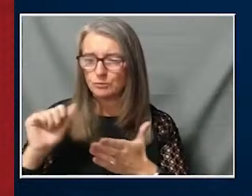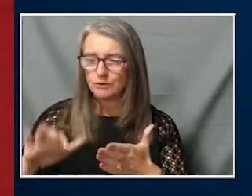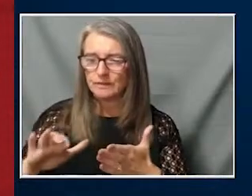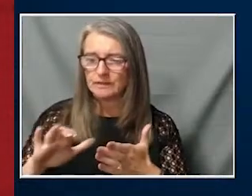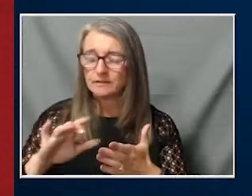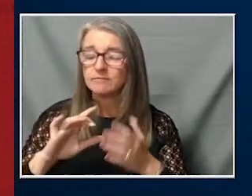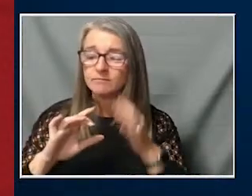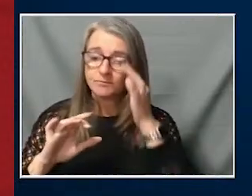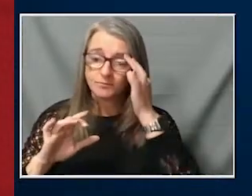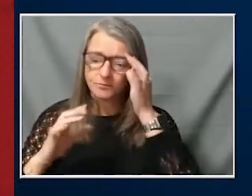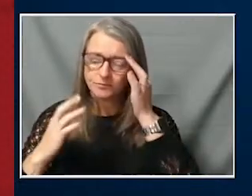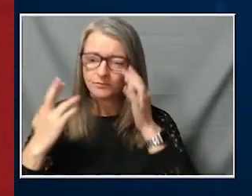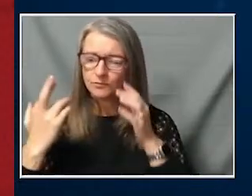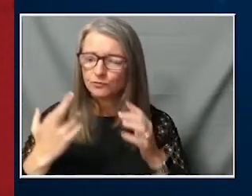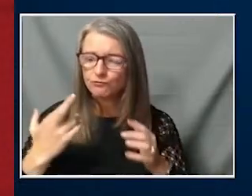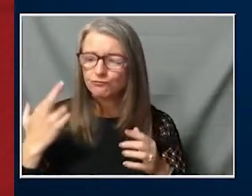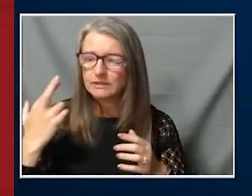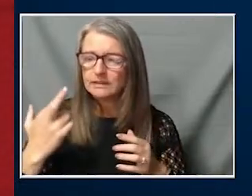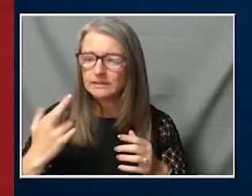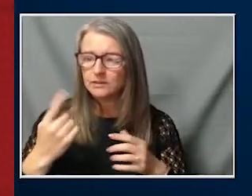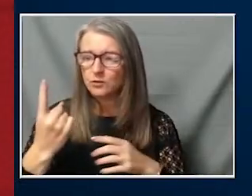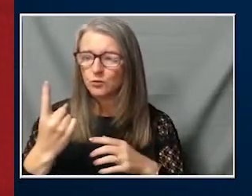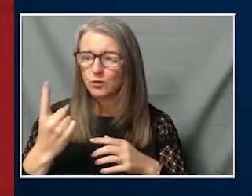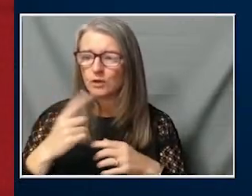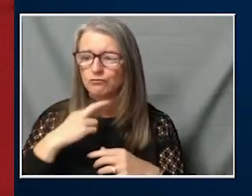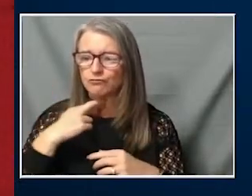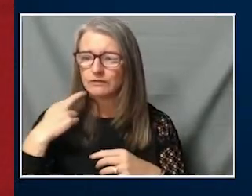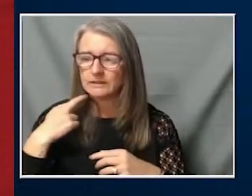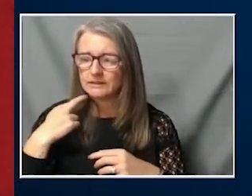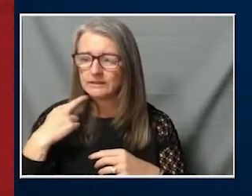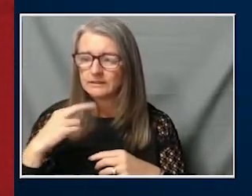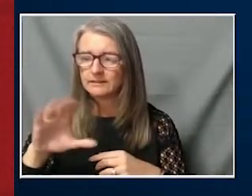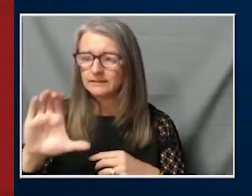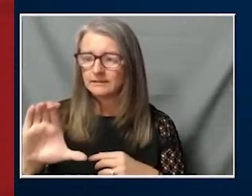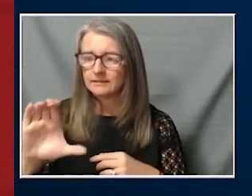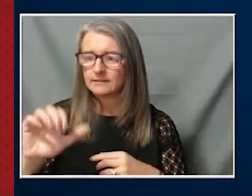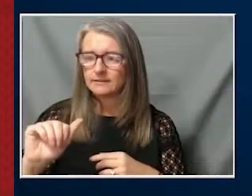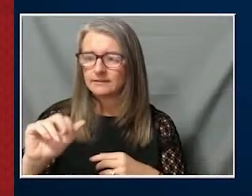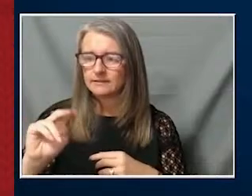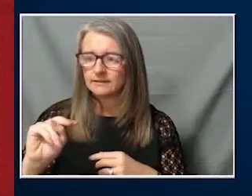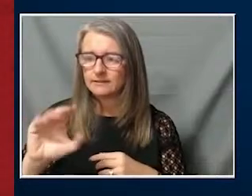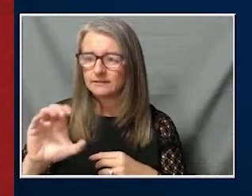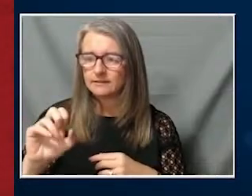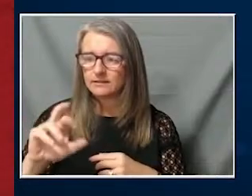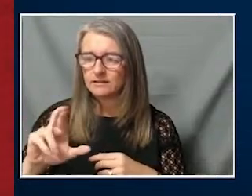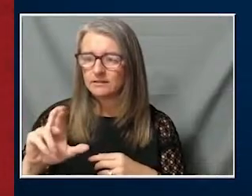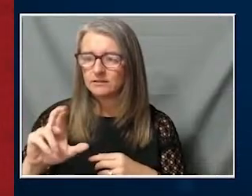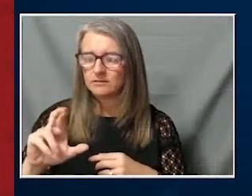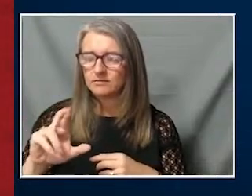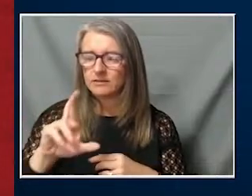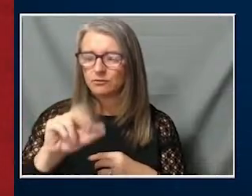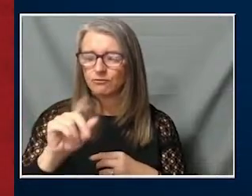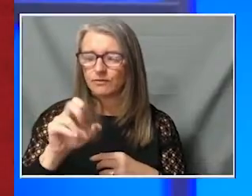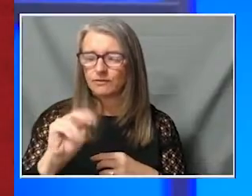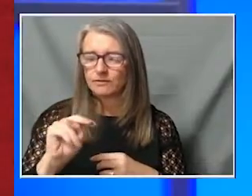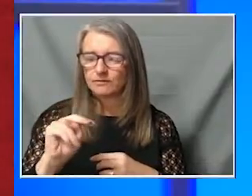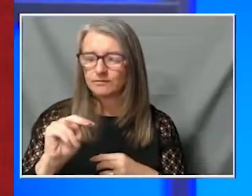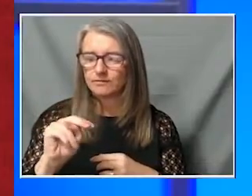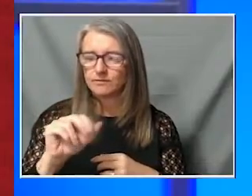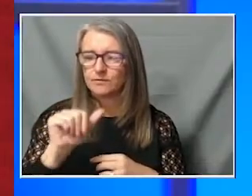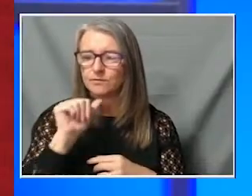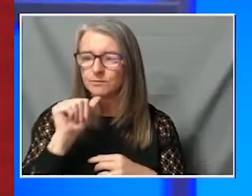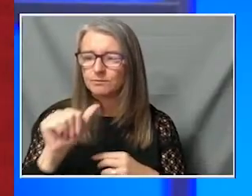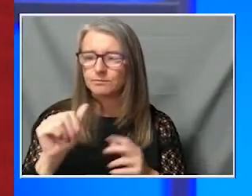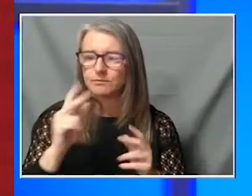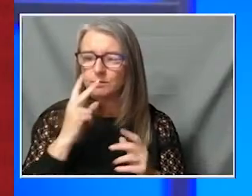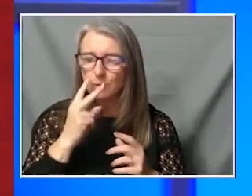only reason we care about this is because of one risk, that is cancer. Radon is the leading cause of lung cancer for non-smokers, according